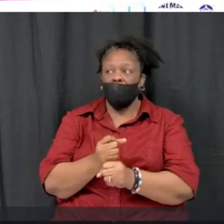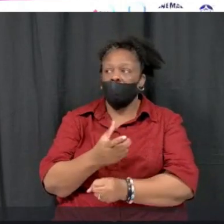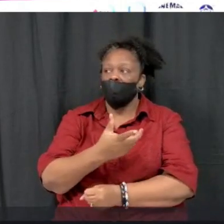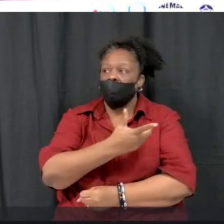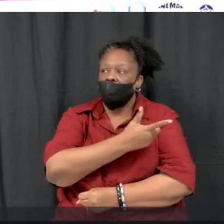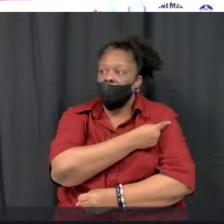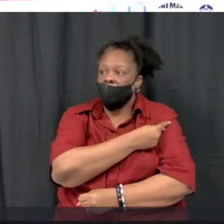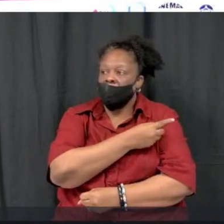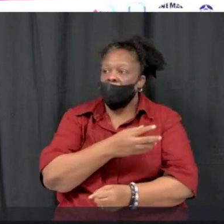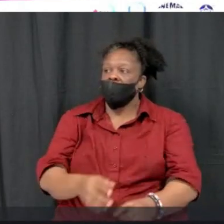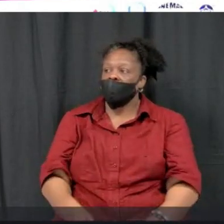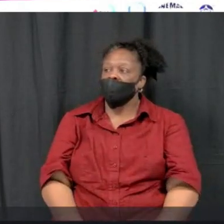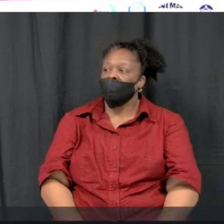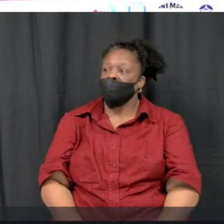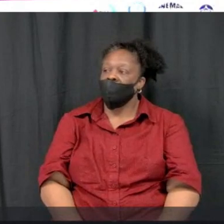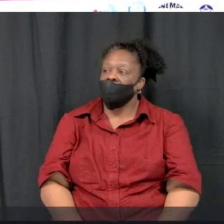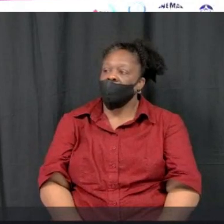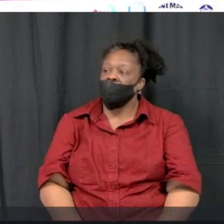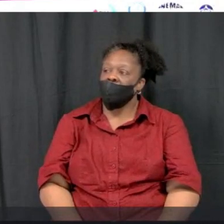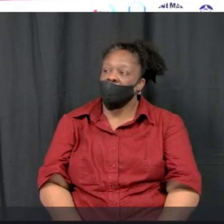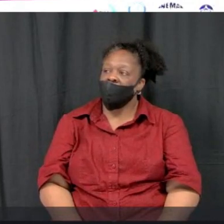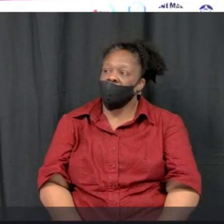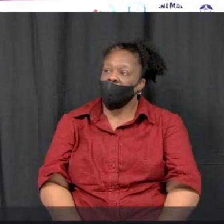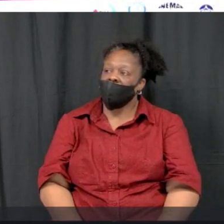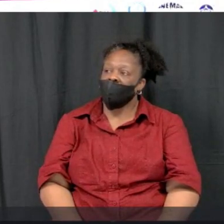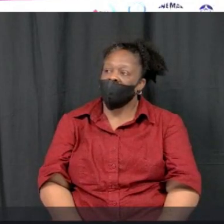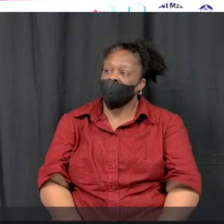end on a more positive note and just